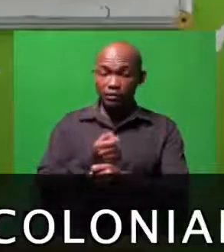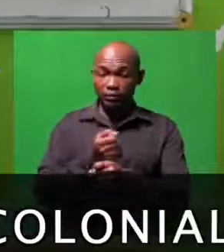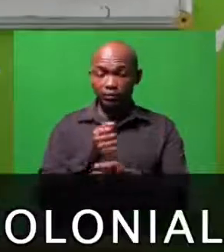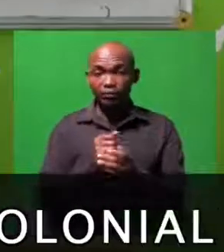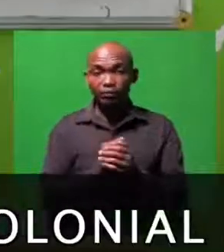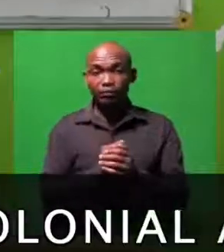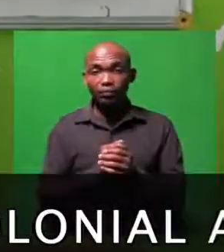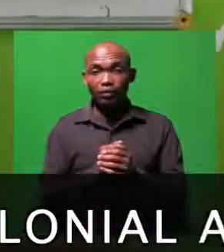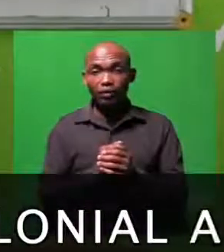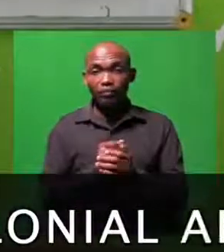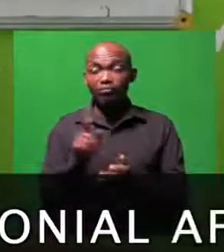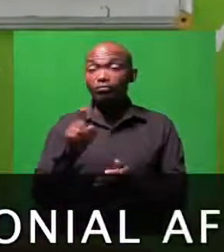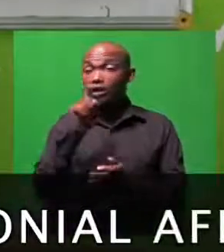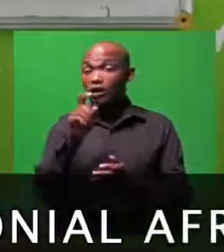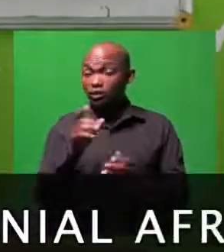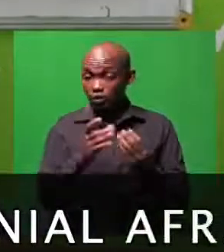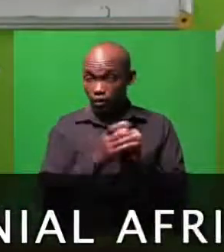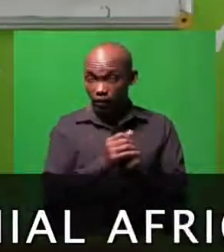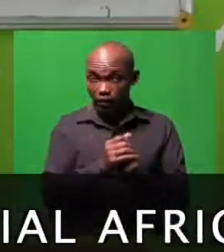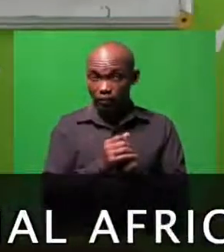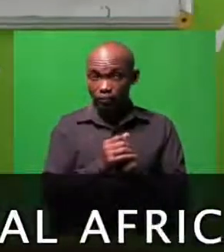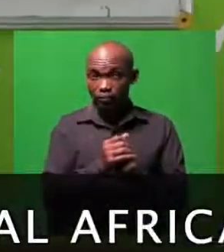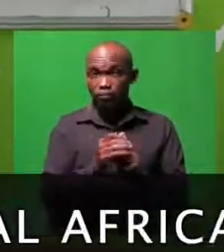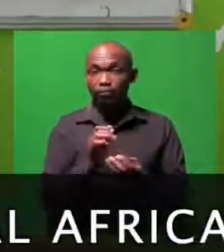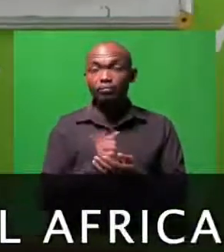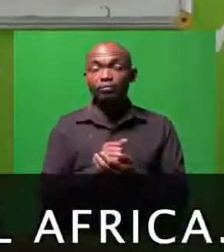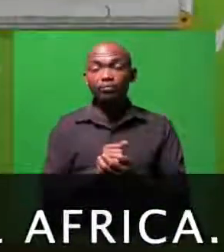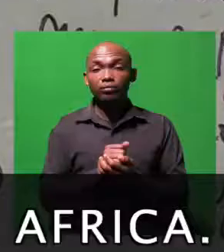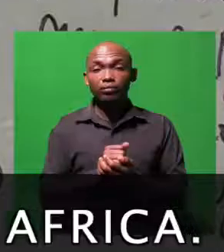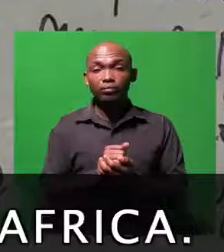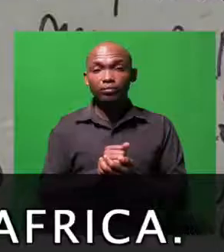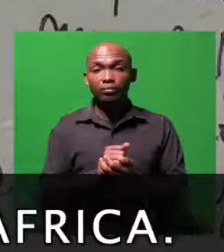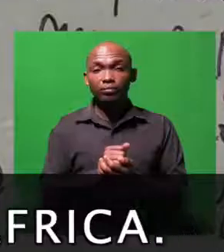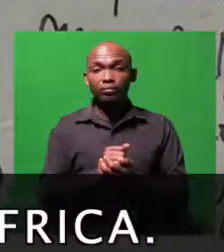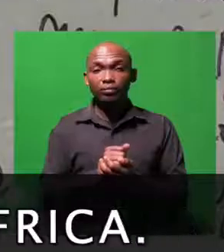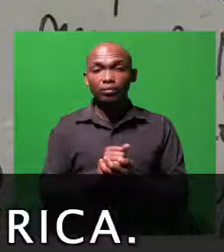economic activities. Are we together?